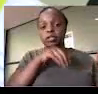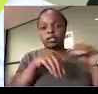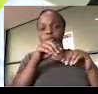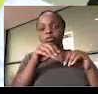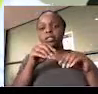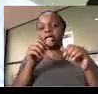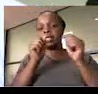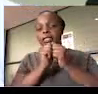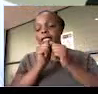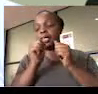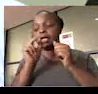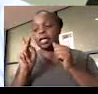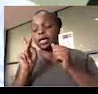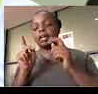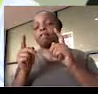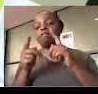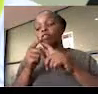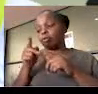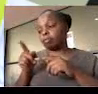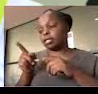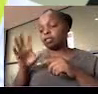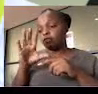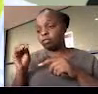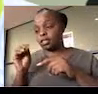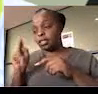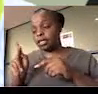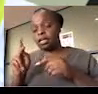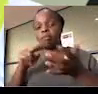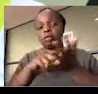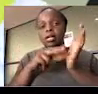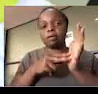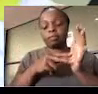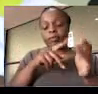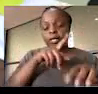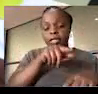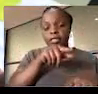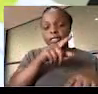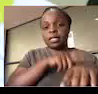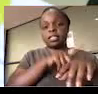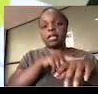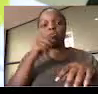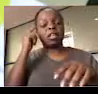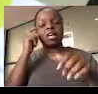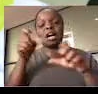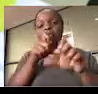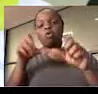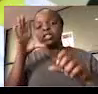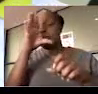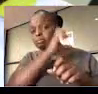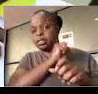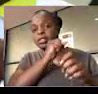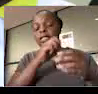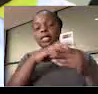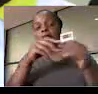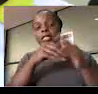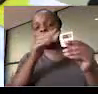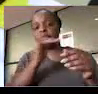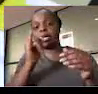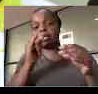Kupa, whatever we promise is actually what we give you. We don't discriminate on the members, and whatever we undertake, we give